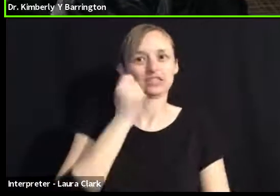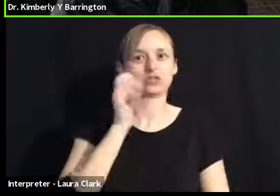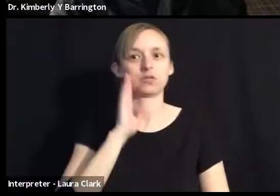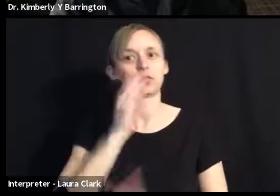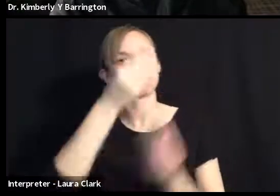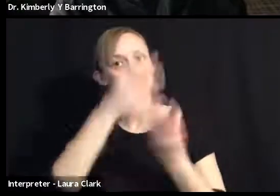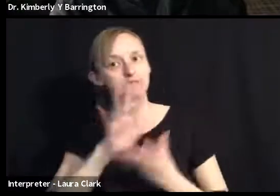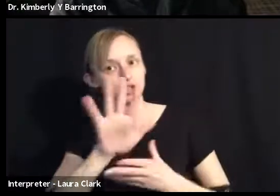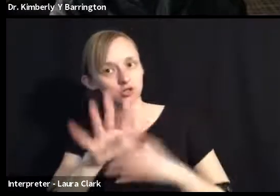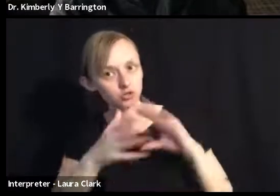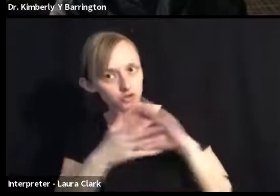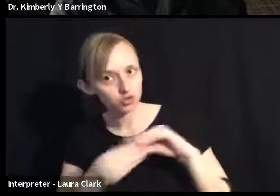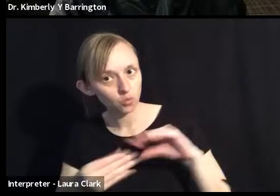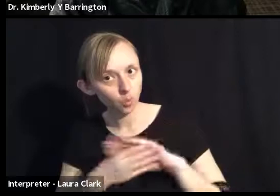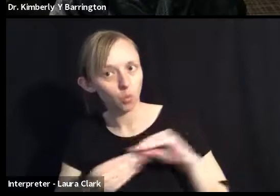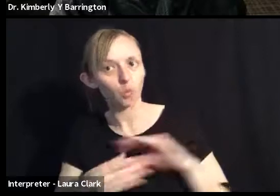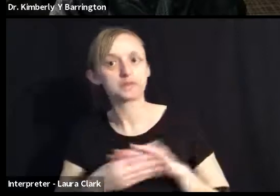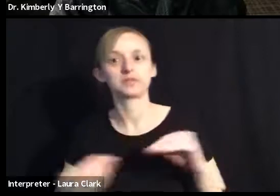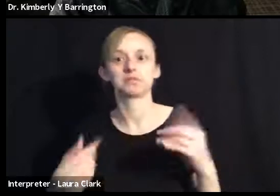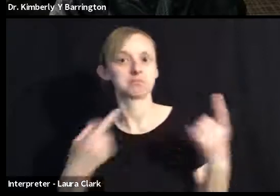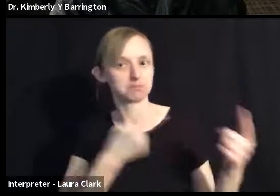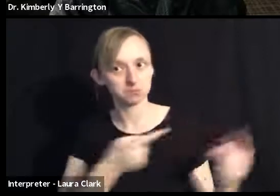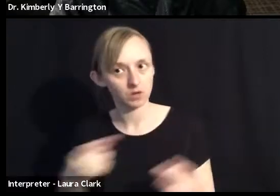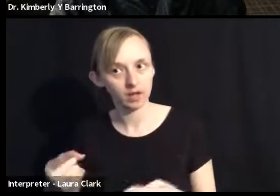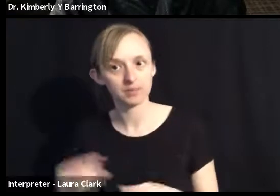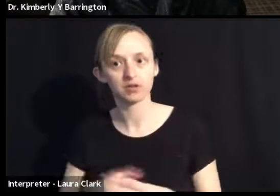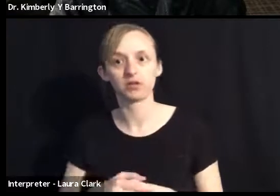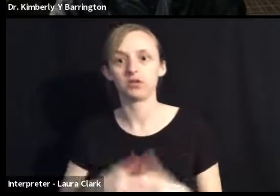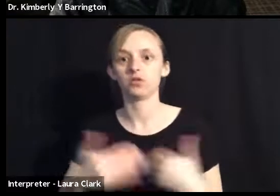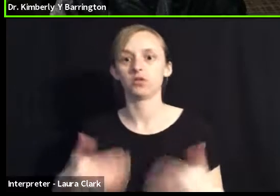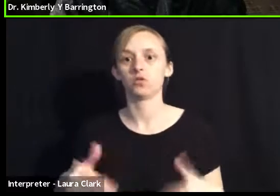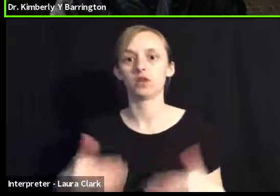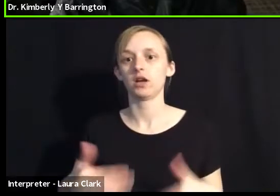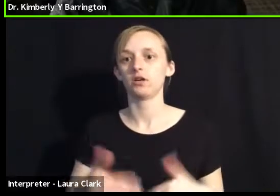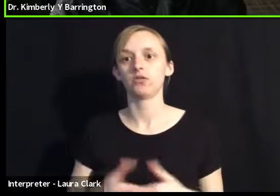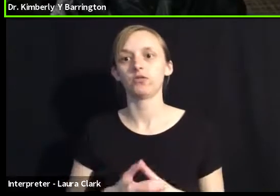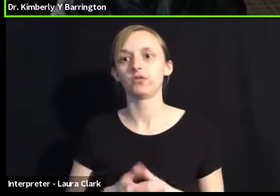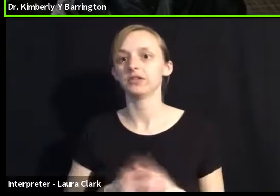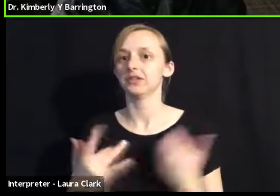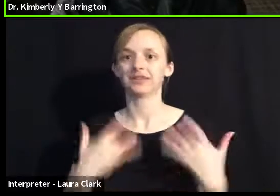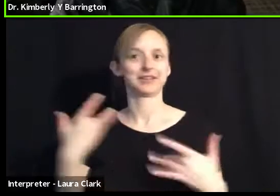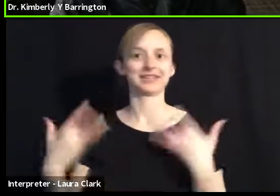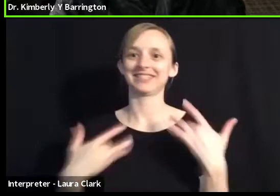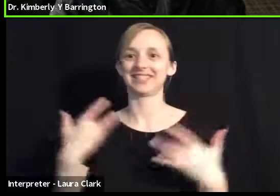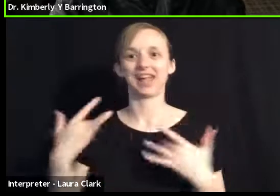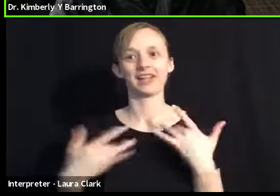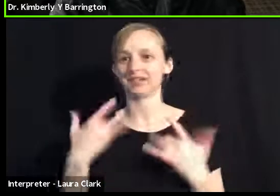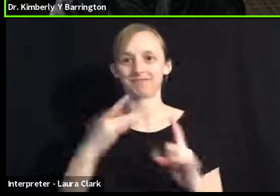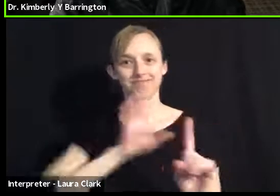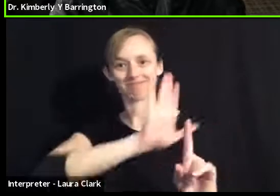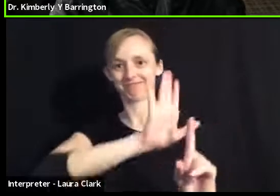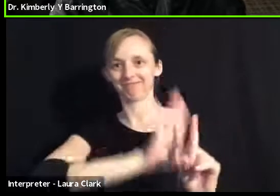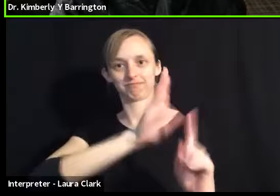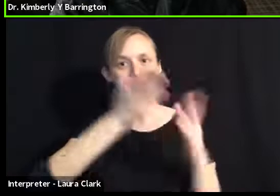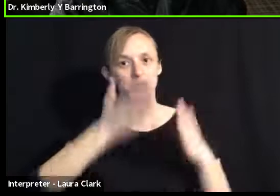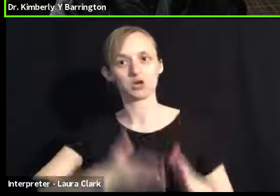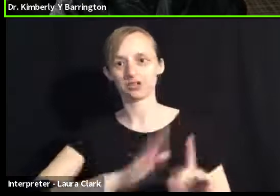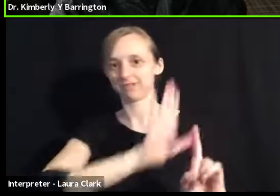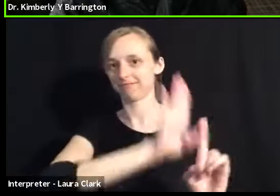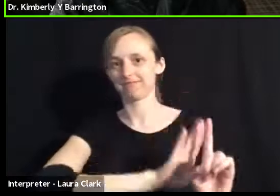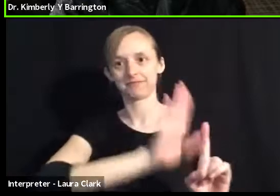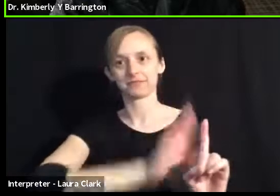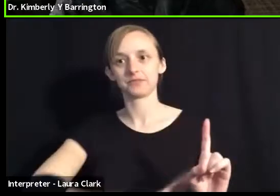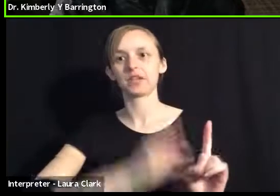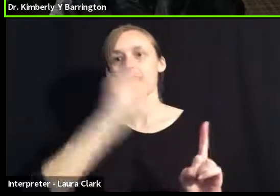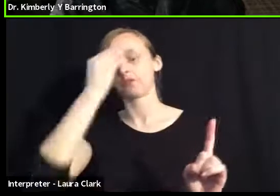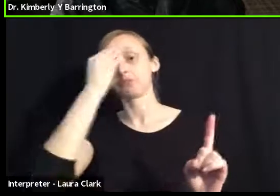story. And she's an exciting, exciting person. And we're going to share some tips